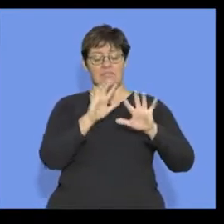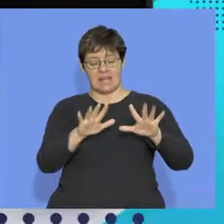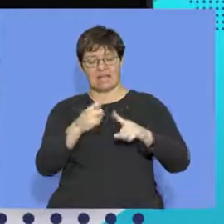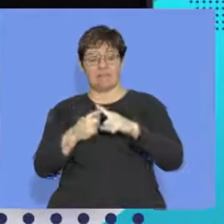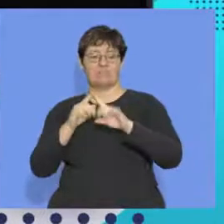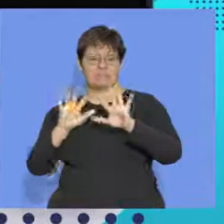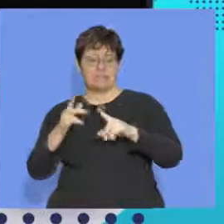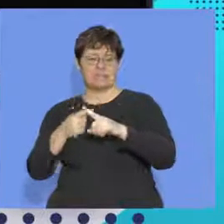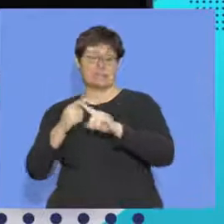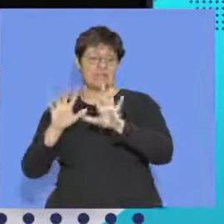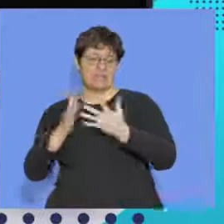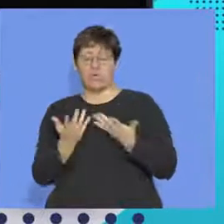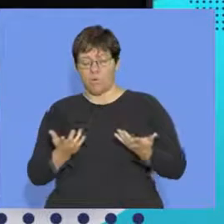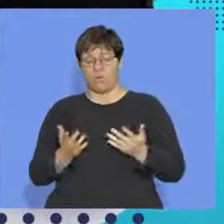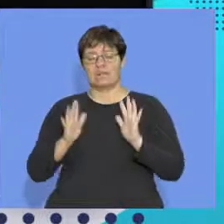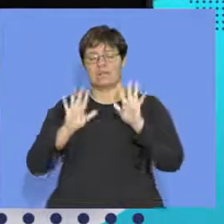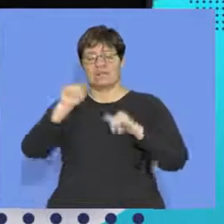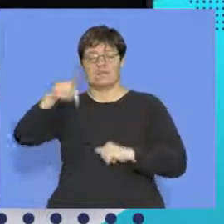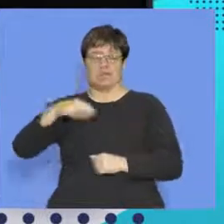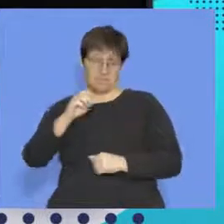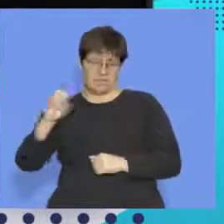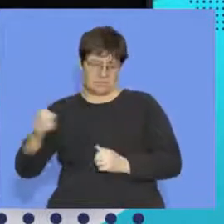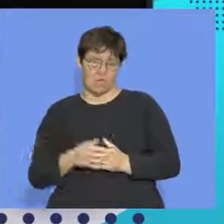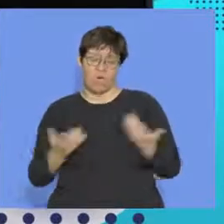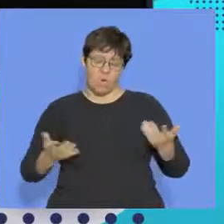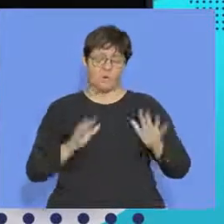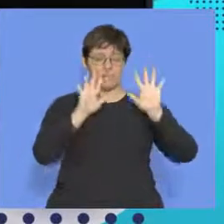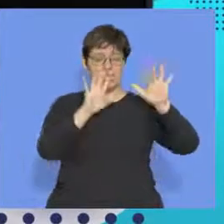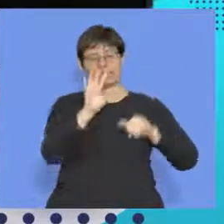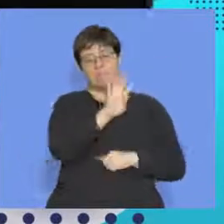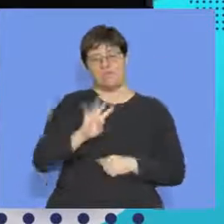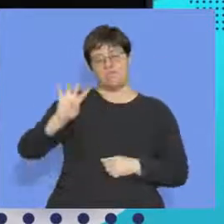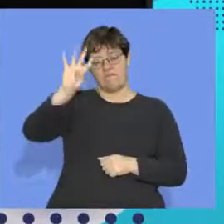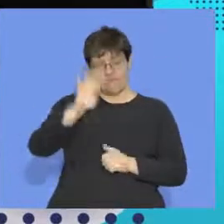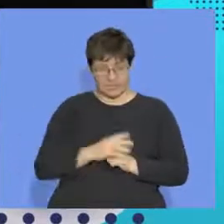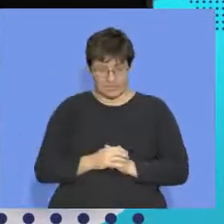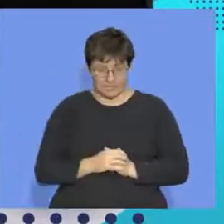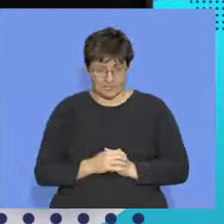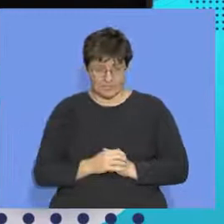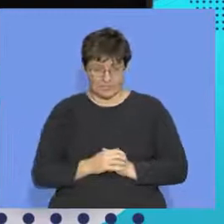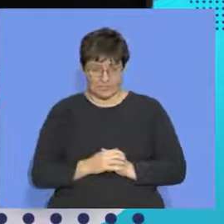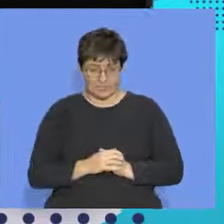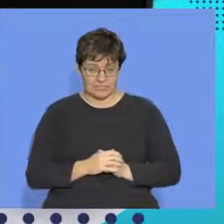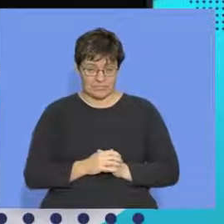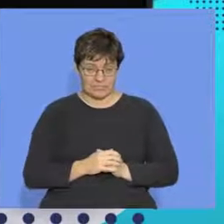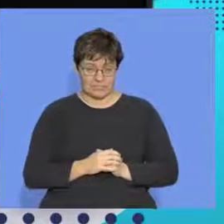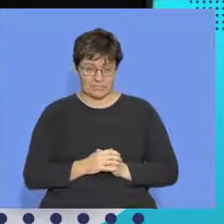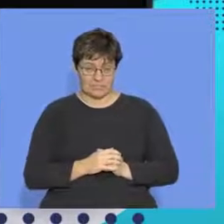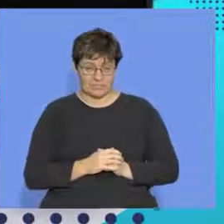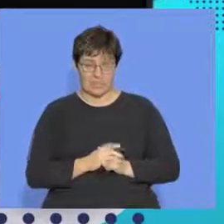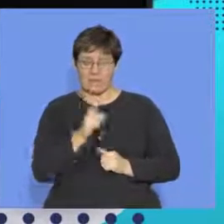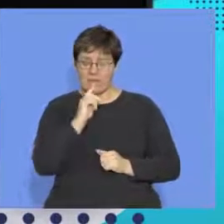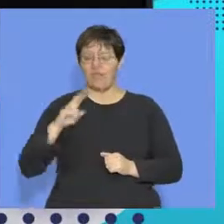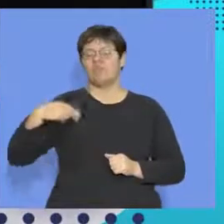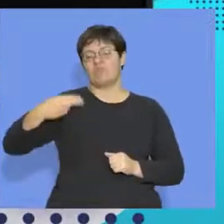10,000. Or you can leave your answer as 10 to the power of 4 in an exponent's form. Here, we